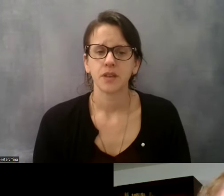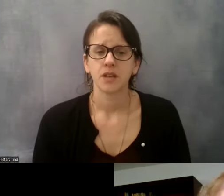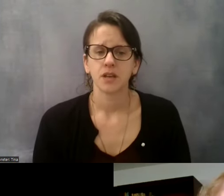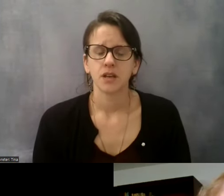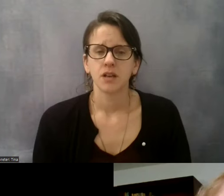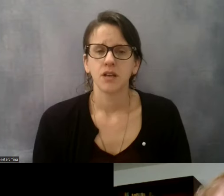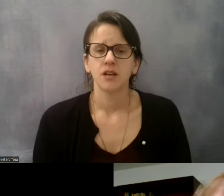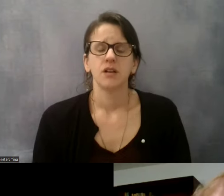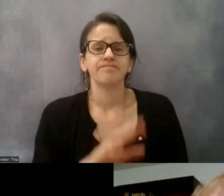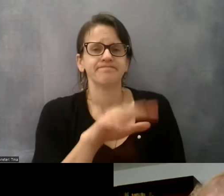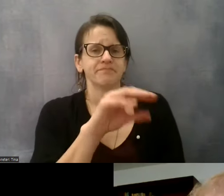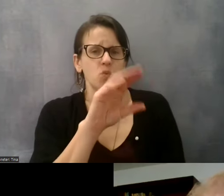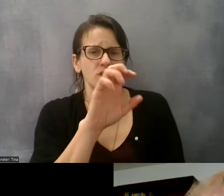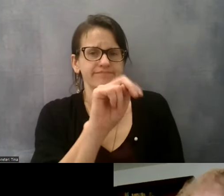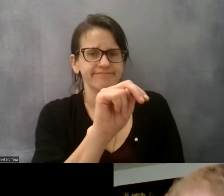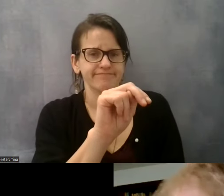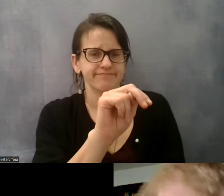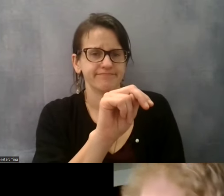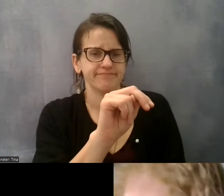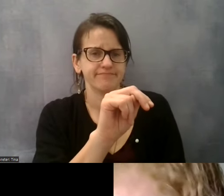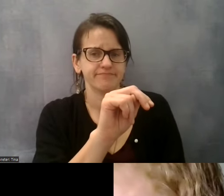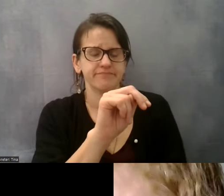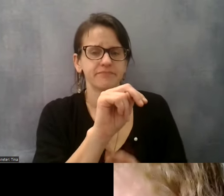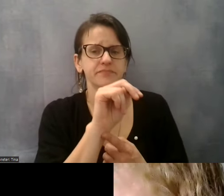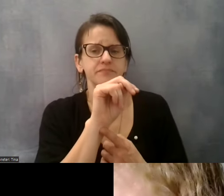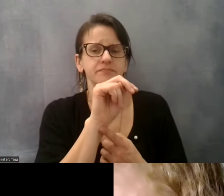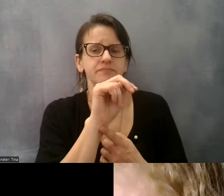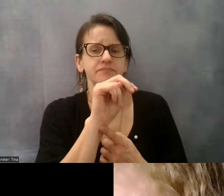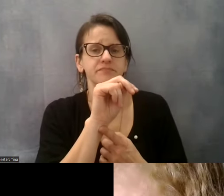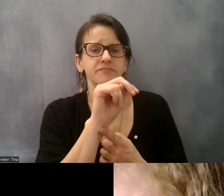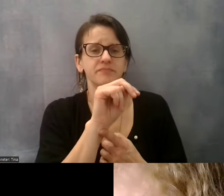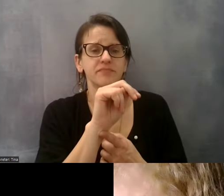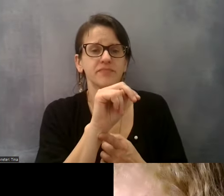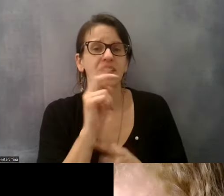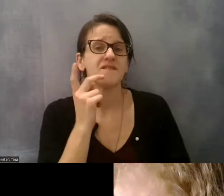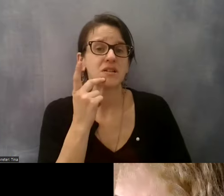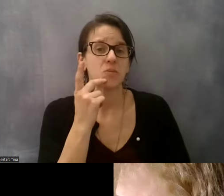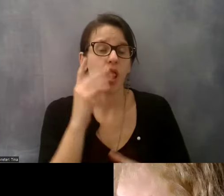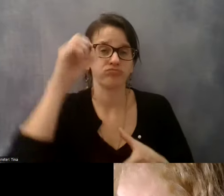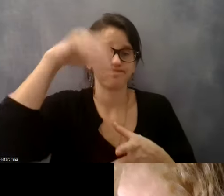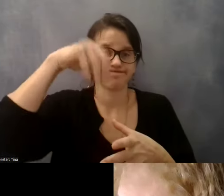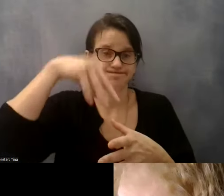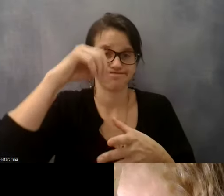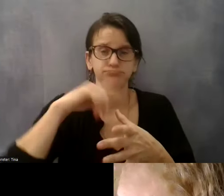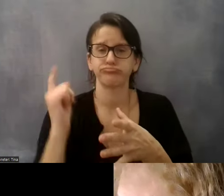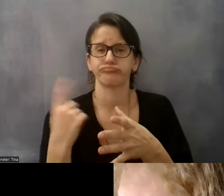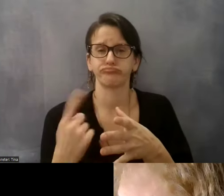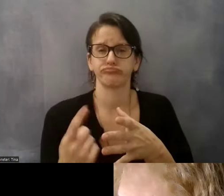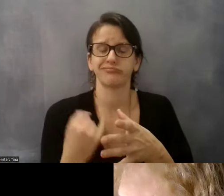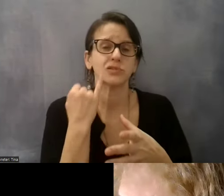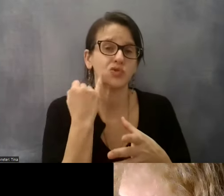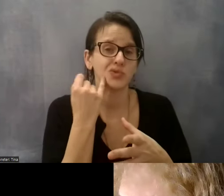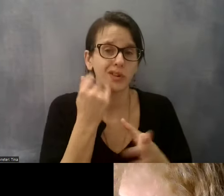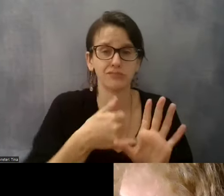Ocean, someone was curious whether juicing vegetables helps you get all the nutrients from them. Well, you get